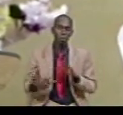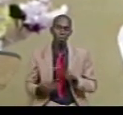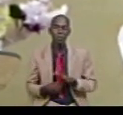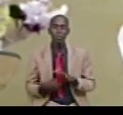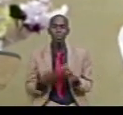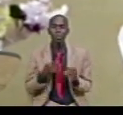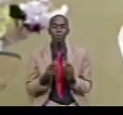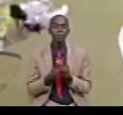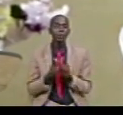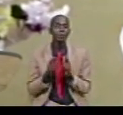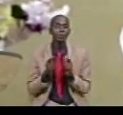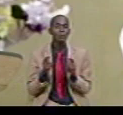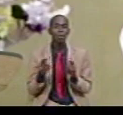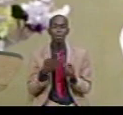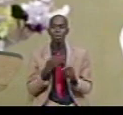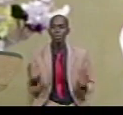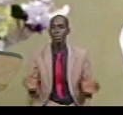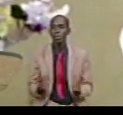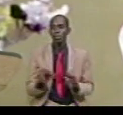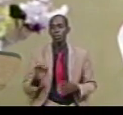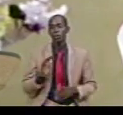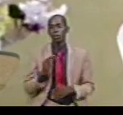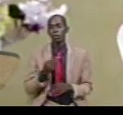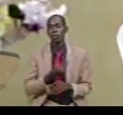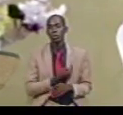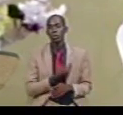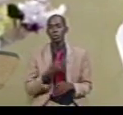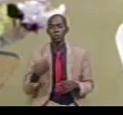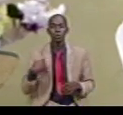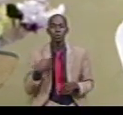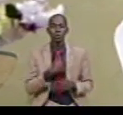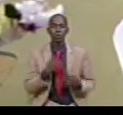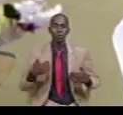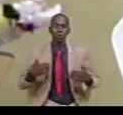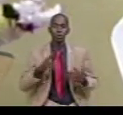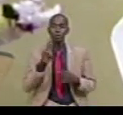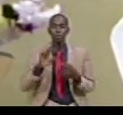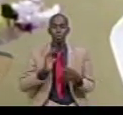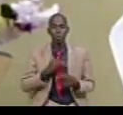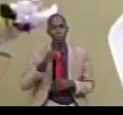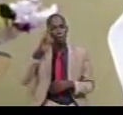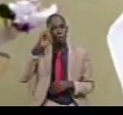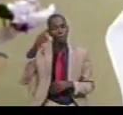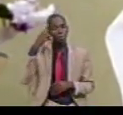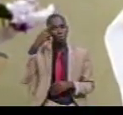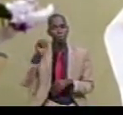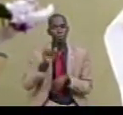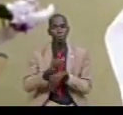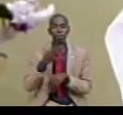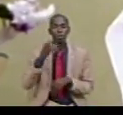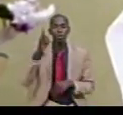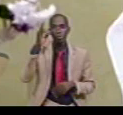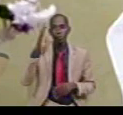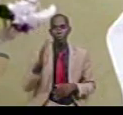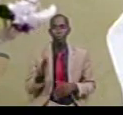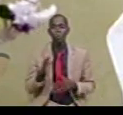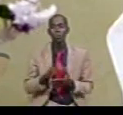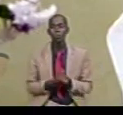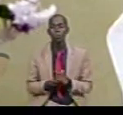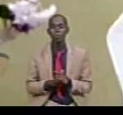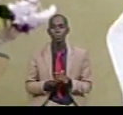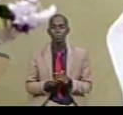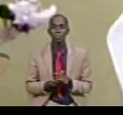potential and encouraging us through the use of our talents for the greater good. His words have not merely been lessons